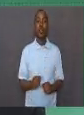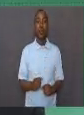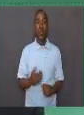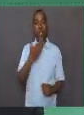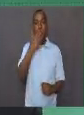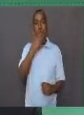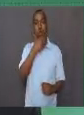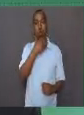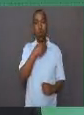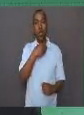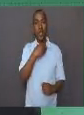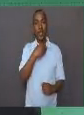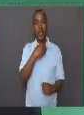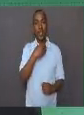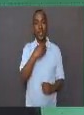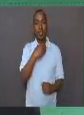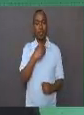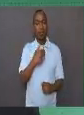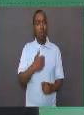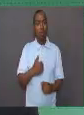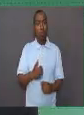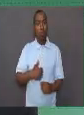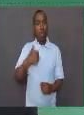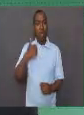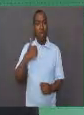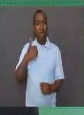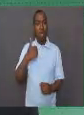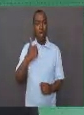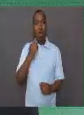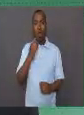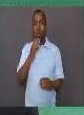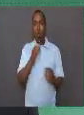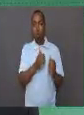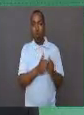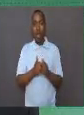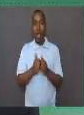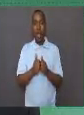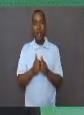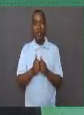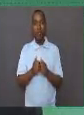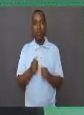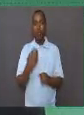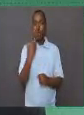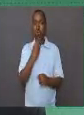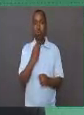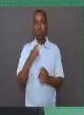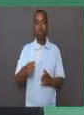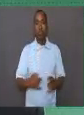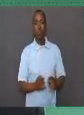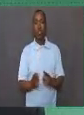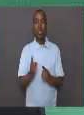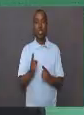Heat is one of the most common and most efficient ways to control